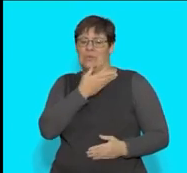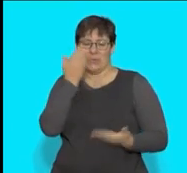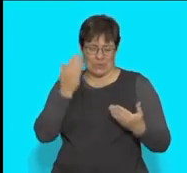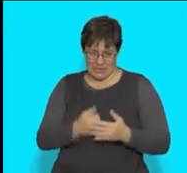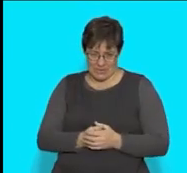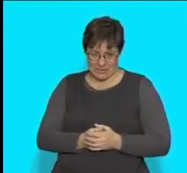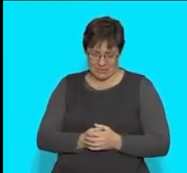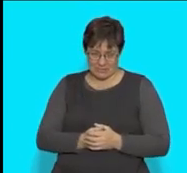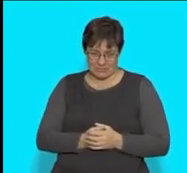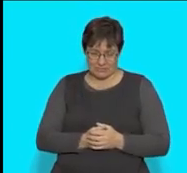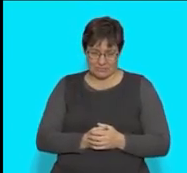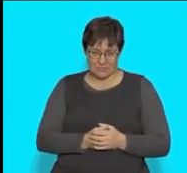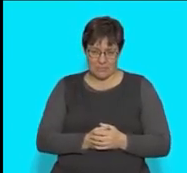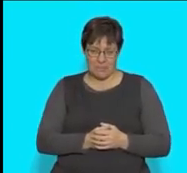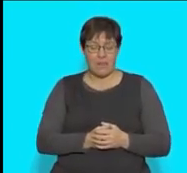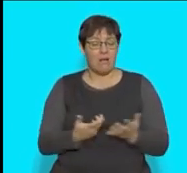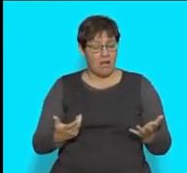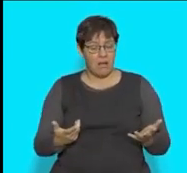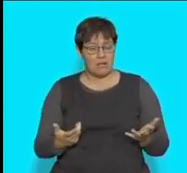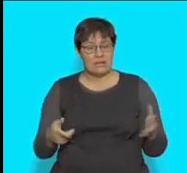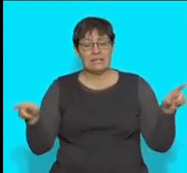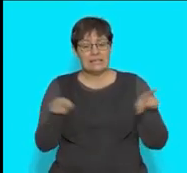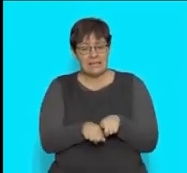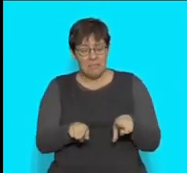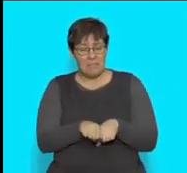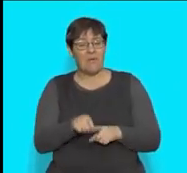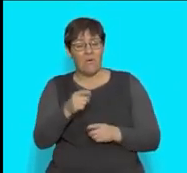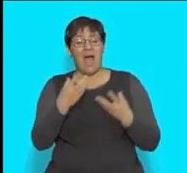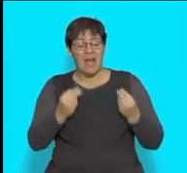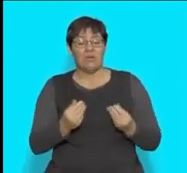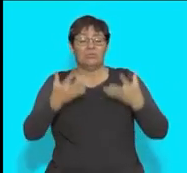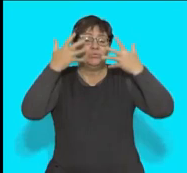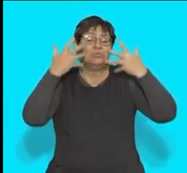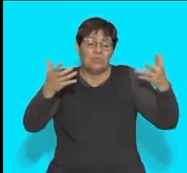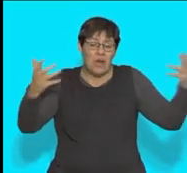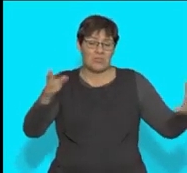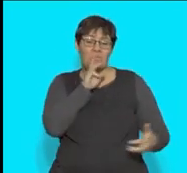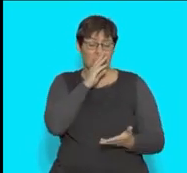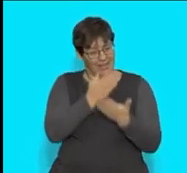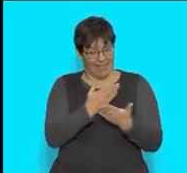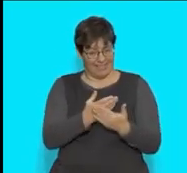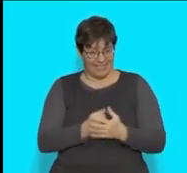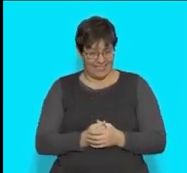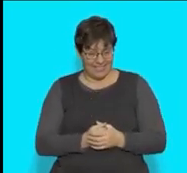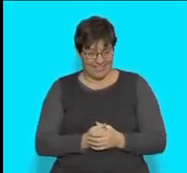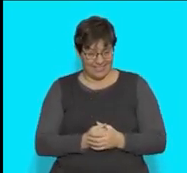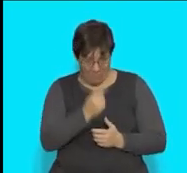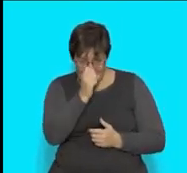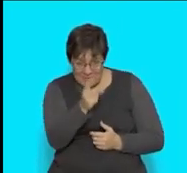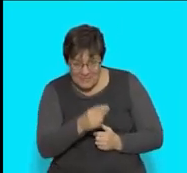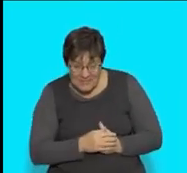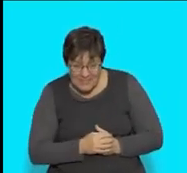are not right. And believe it or not, guys, we can actually have too much water. Sometimes